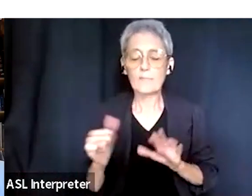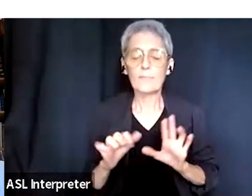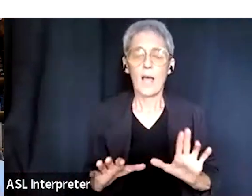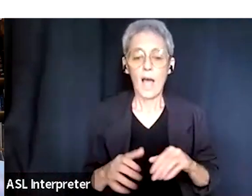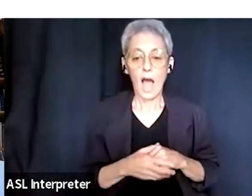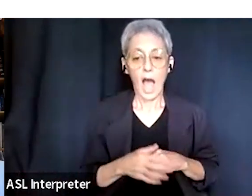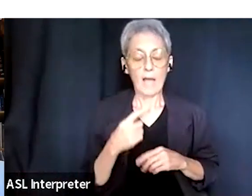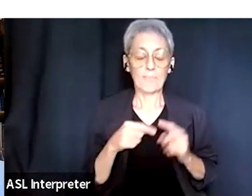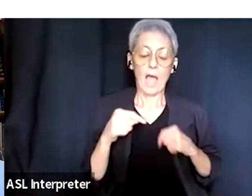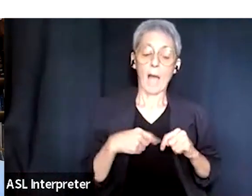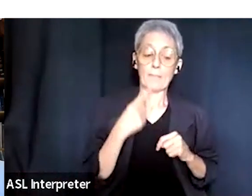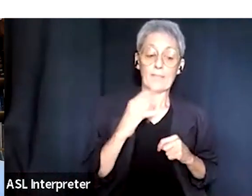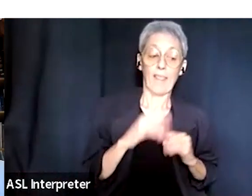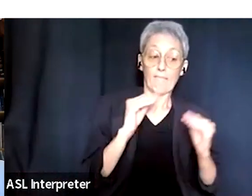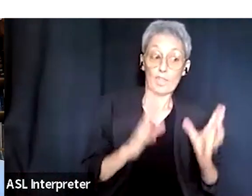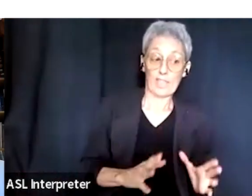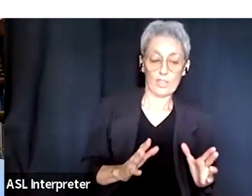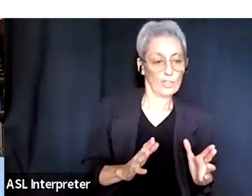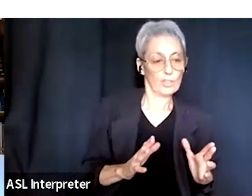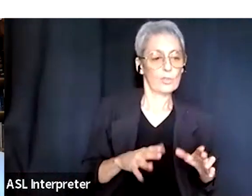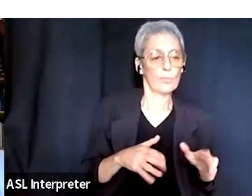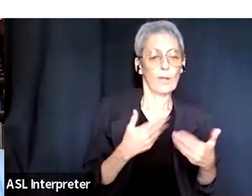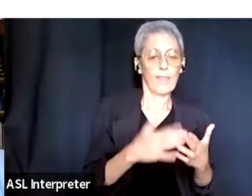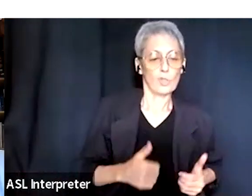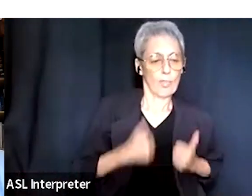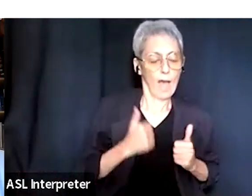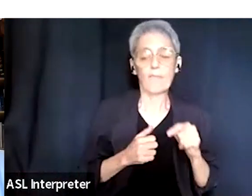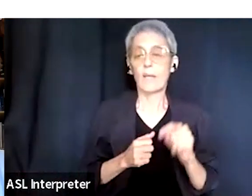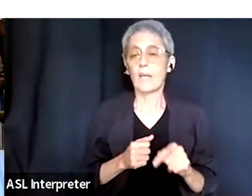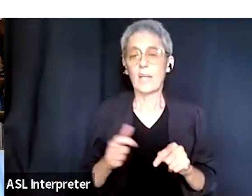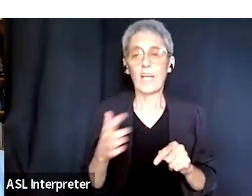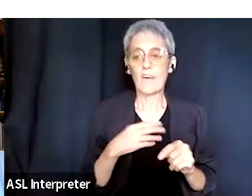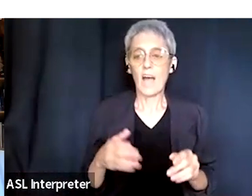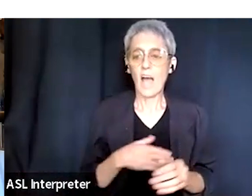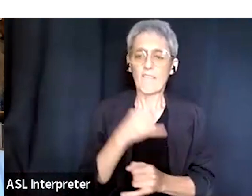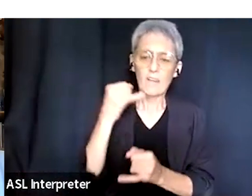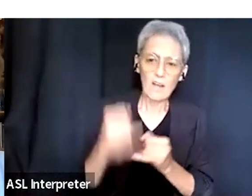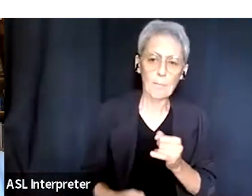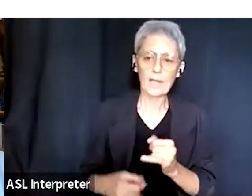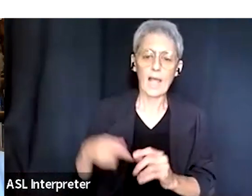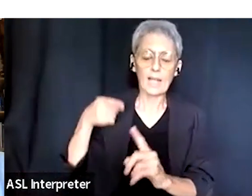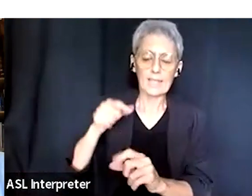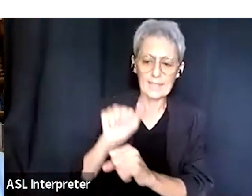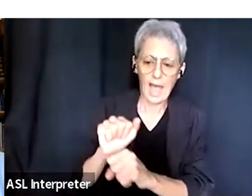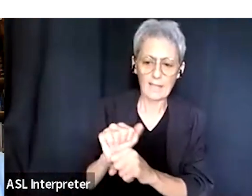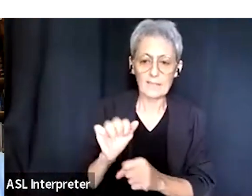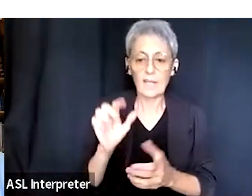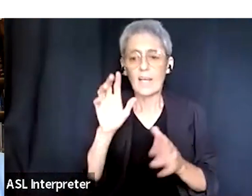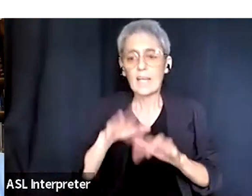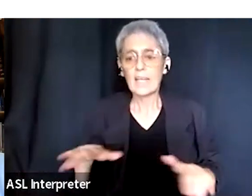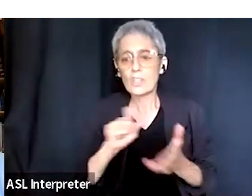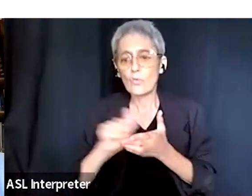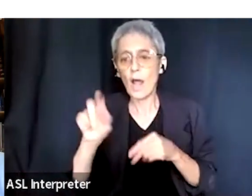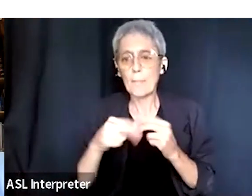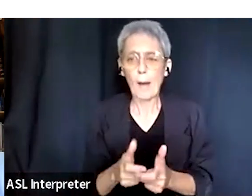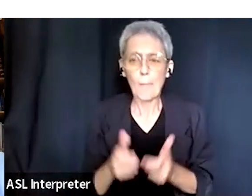to help bring this to life. If I've got a culminating task where kids are writing about some big, worthy, meaningful